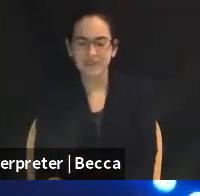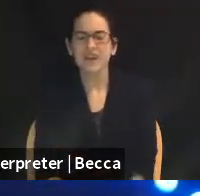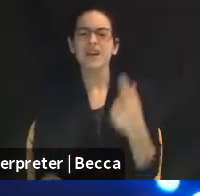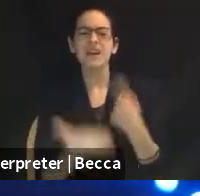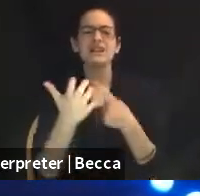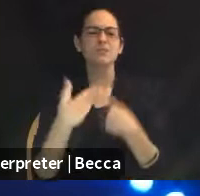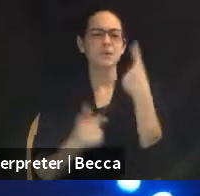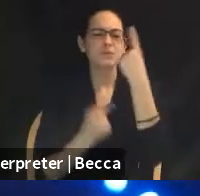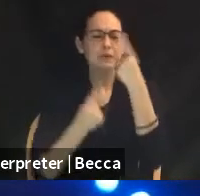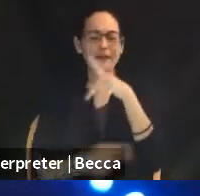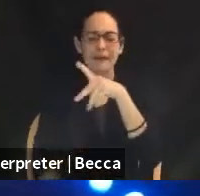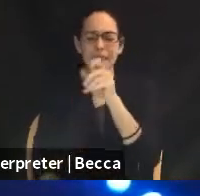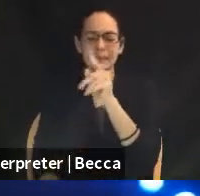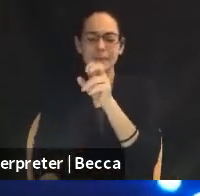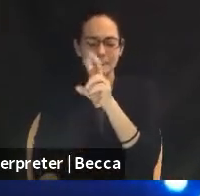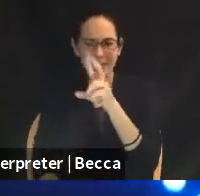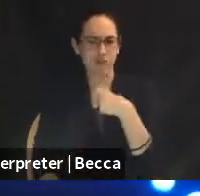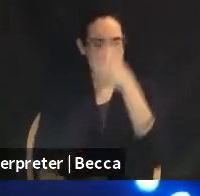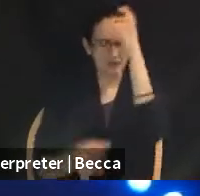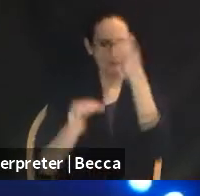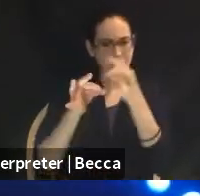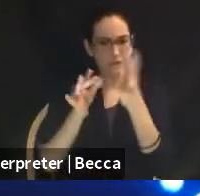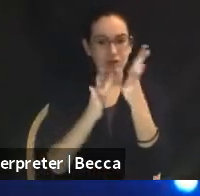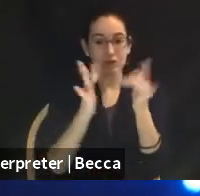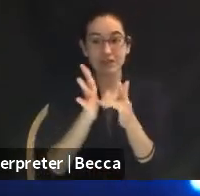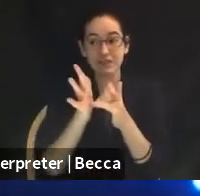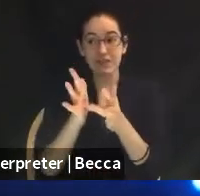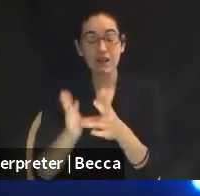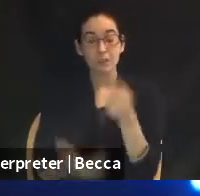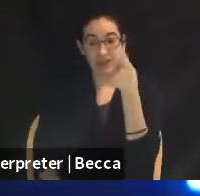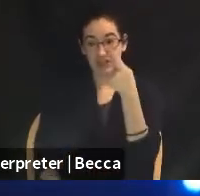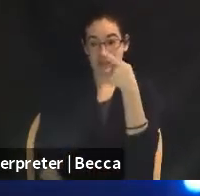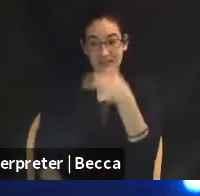his eyes off Jesus and he lost faith. But guess what? He's the one who got out of the boat.